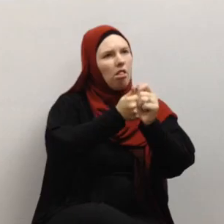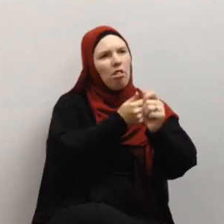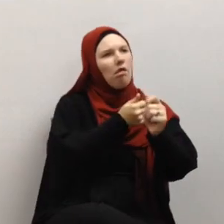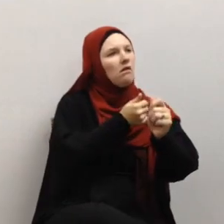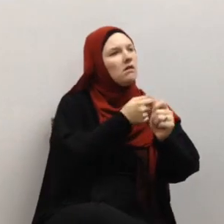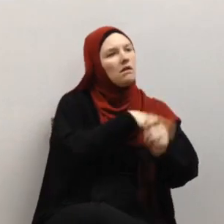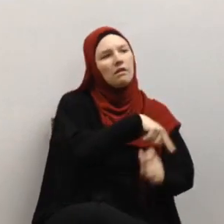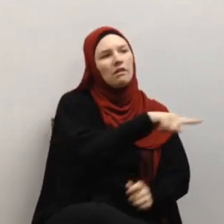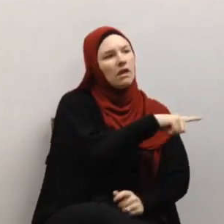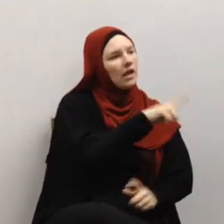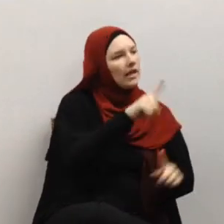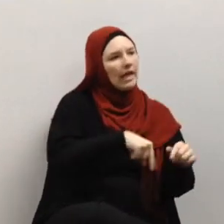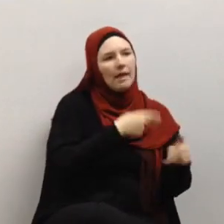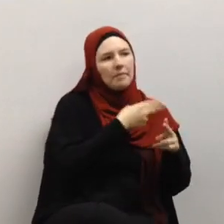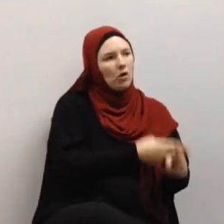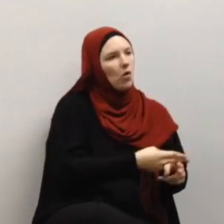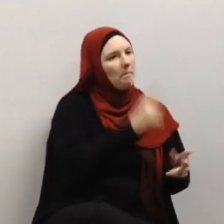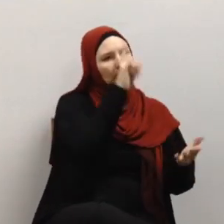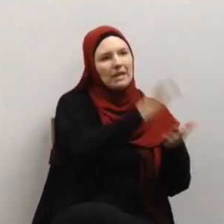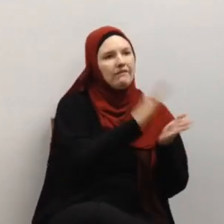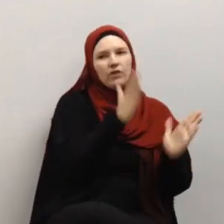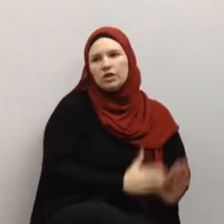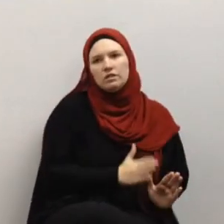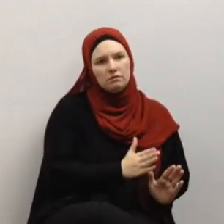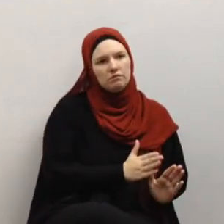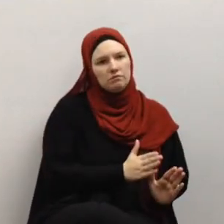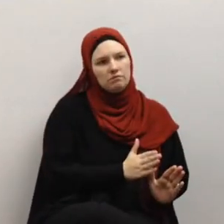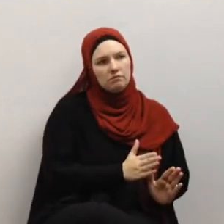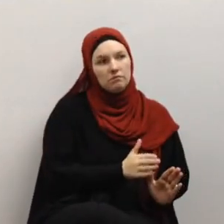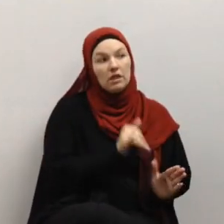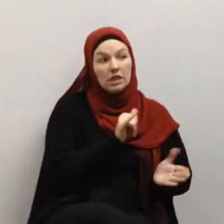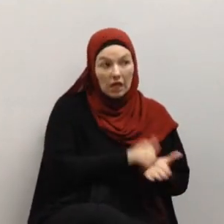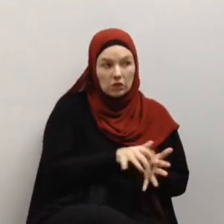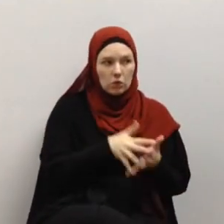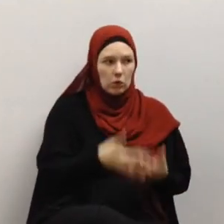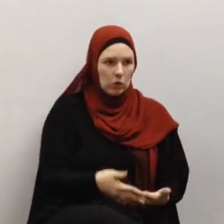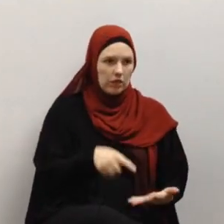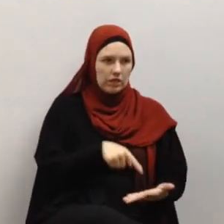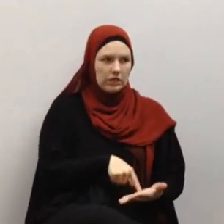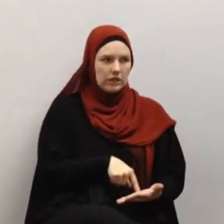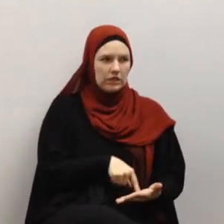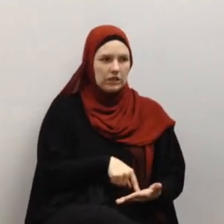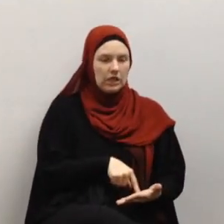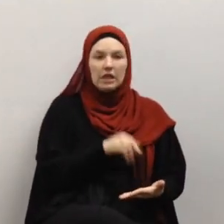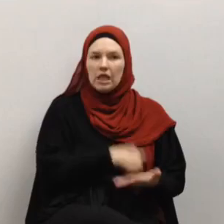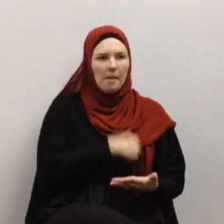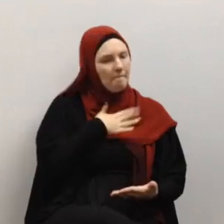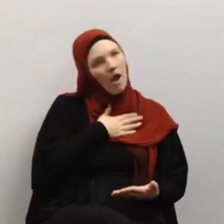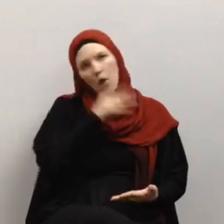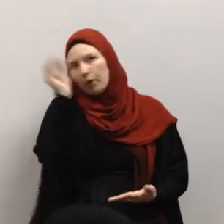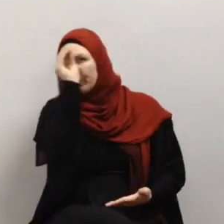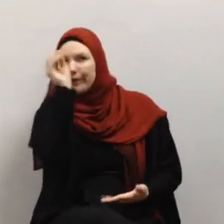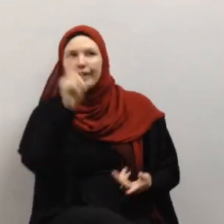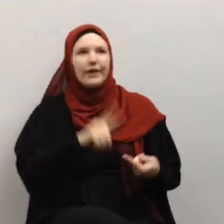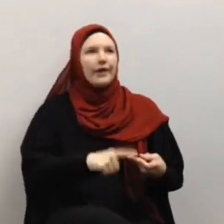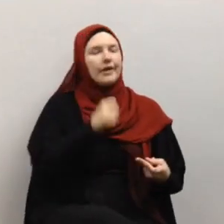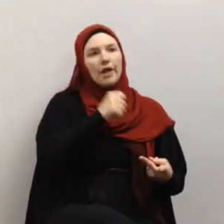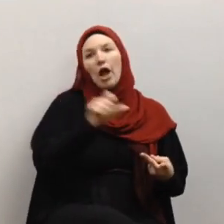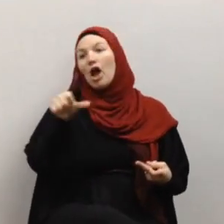believers. This is the Quran. This is not my opinion or somebody's opinion. This is the